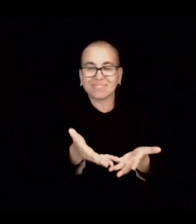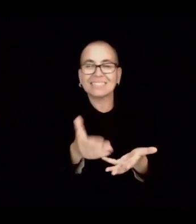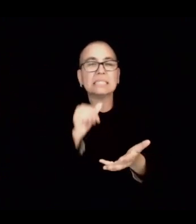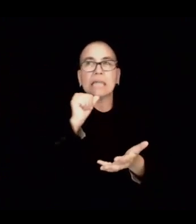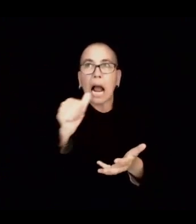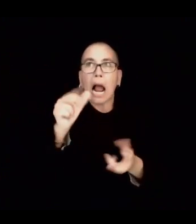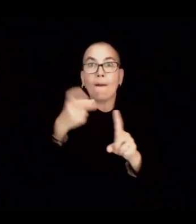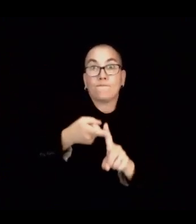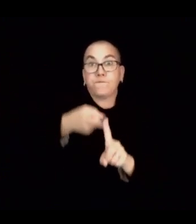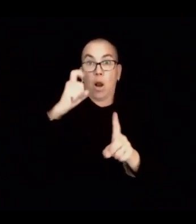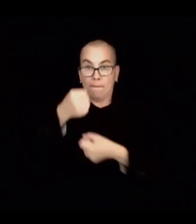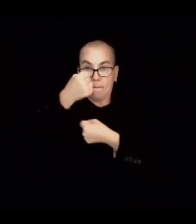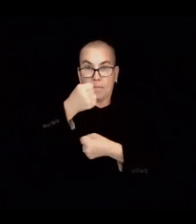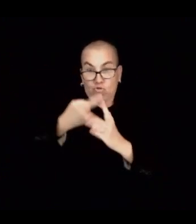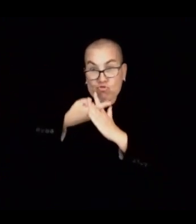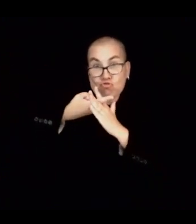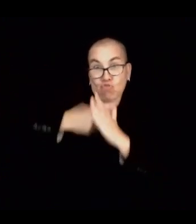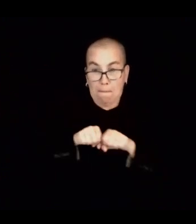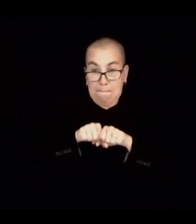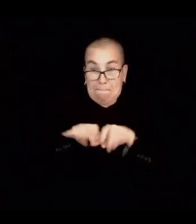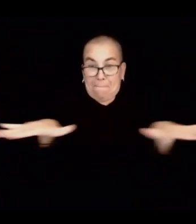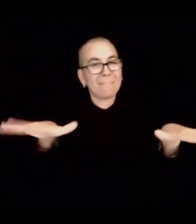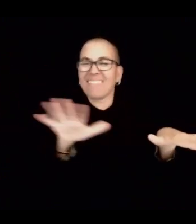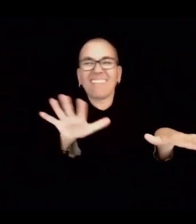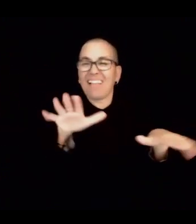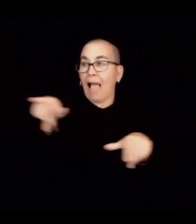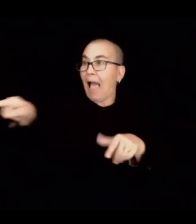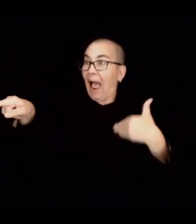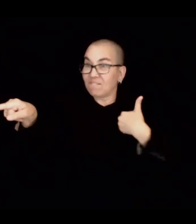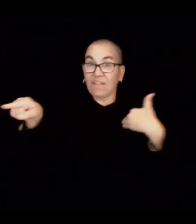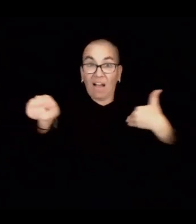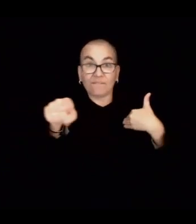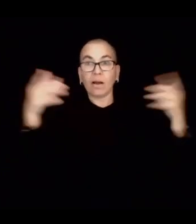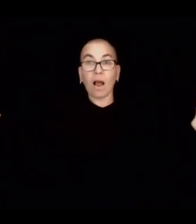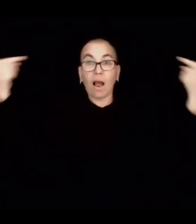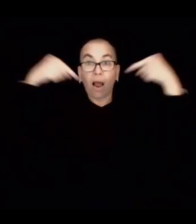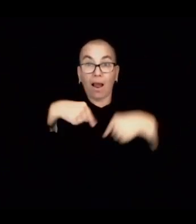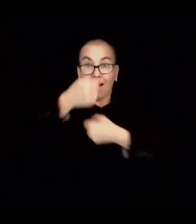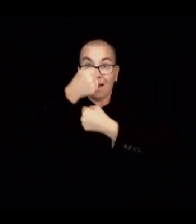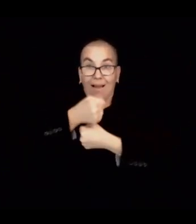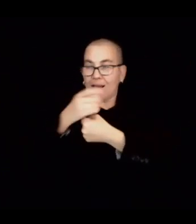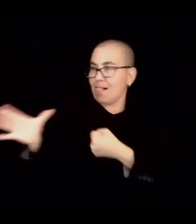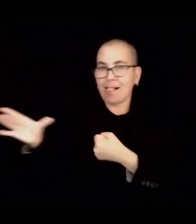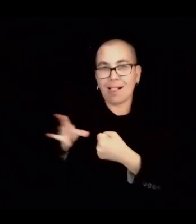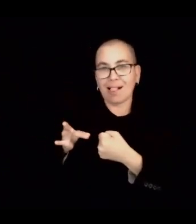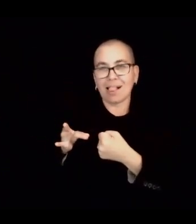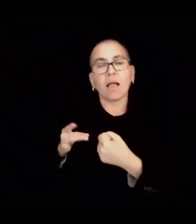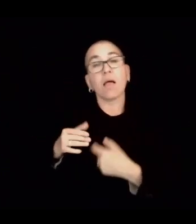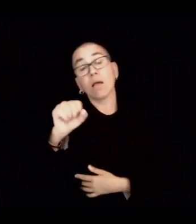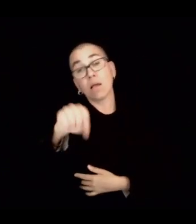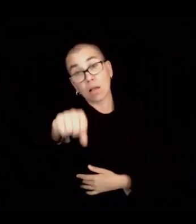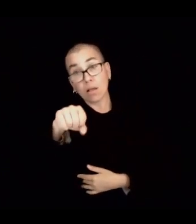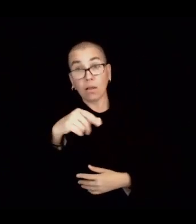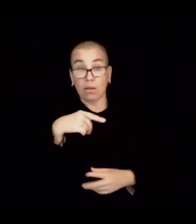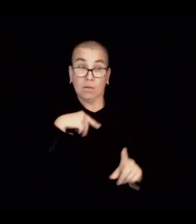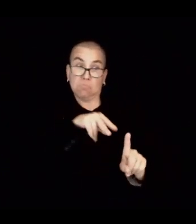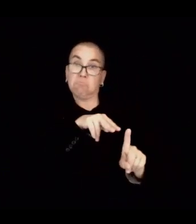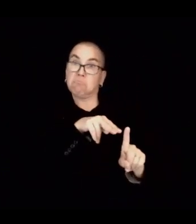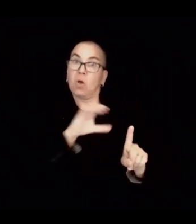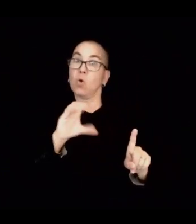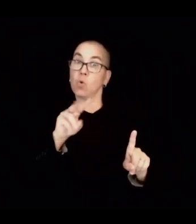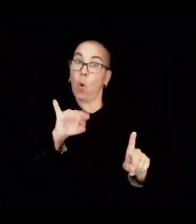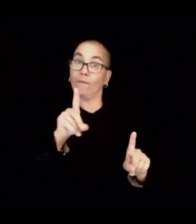to see a low rate of positivity overall, but I also think that the data that we're seeing related to disparities tells